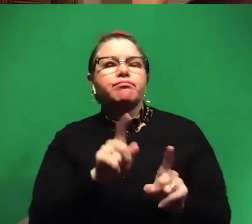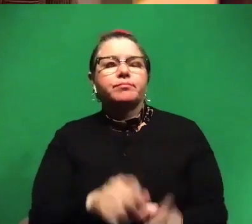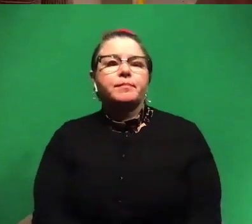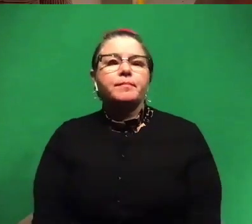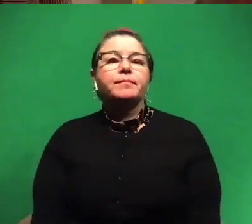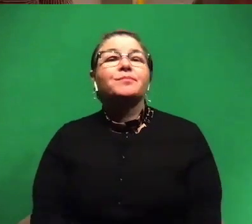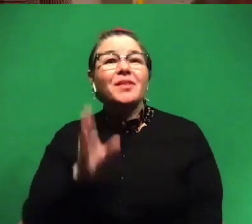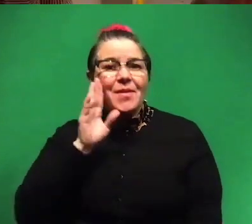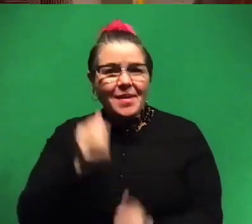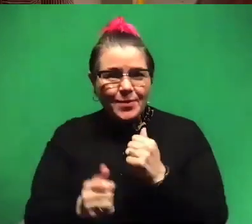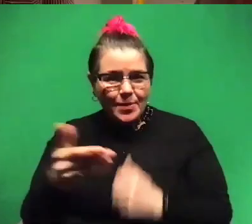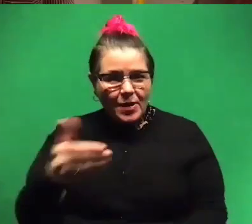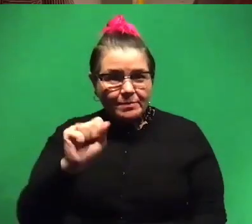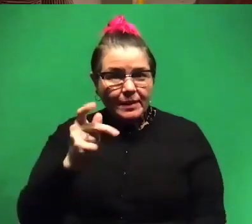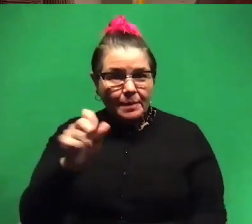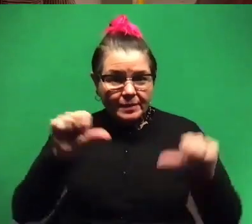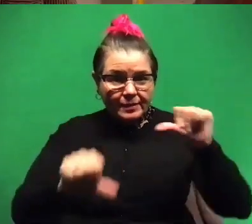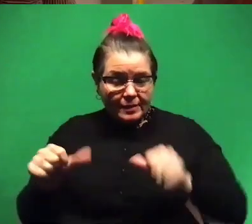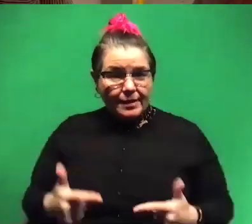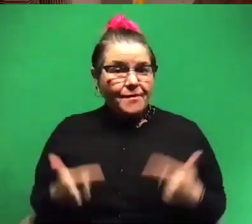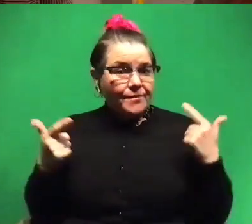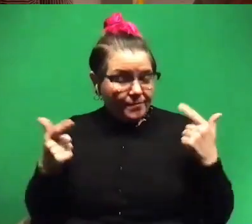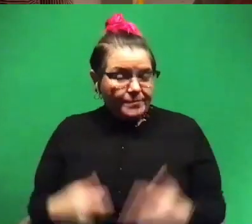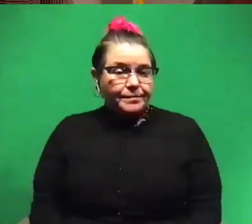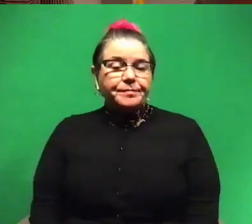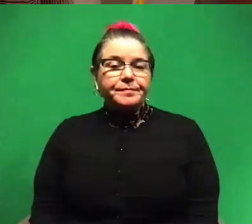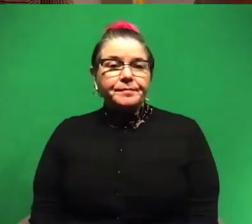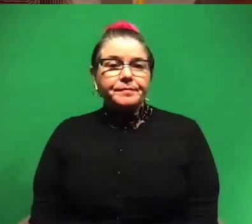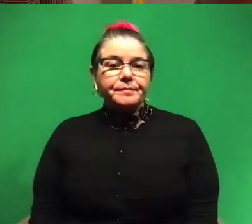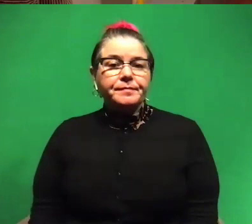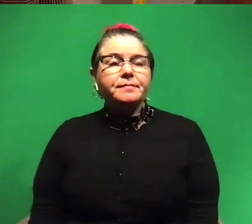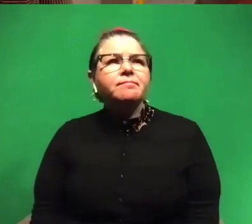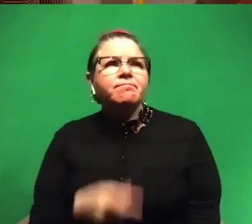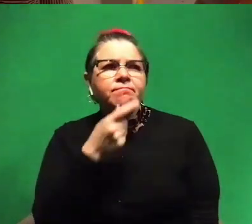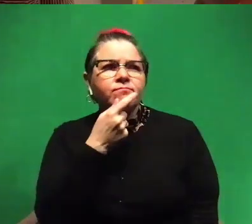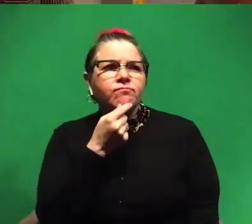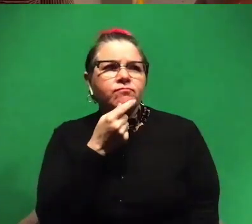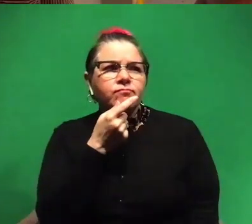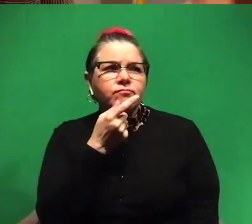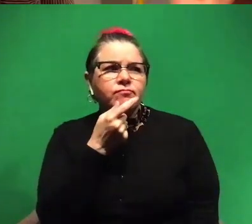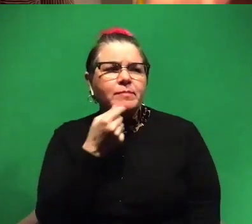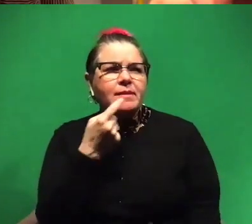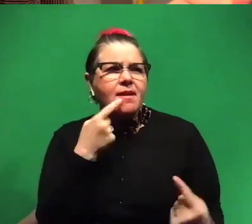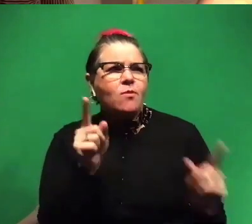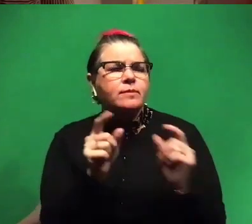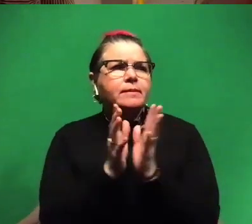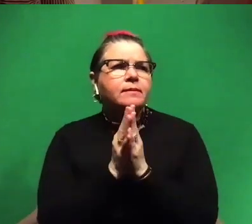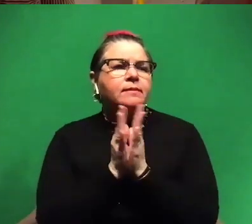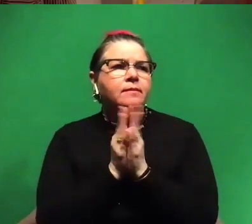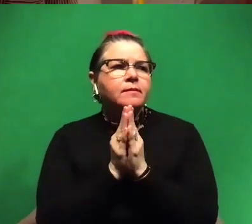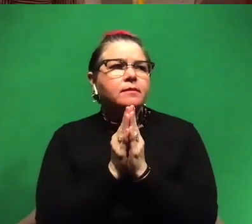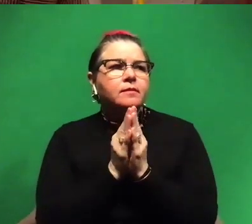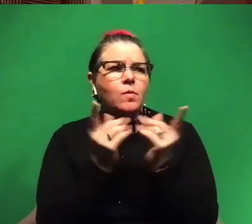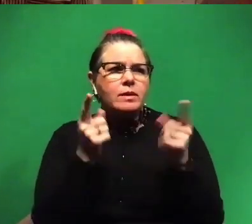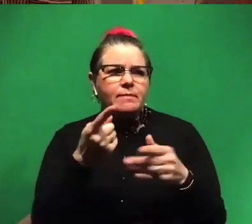So hello, everybody. Welcome to Skype a Scientist Live. Let's think about announcements. What's